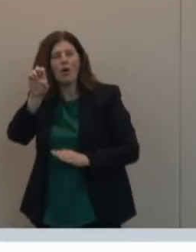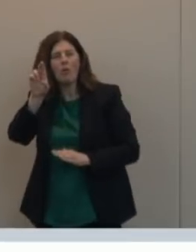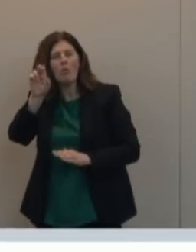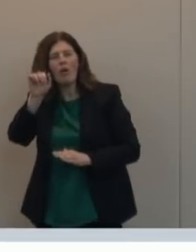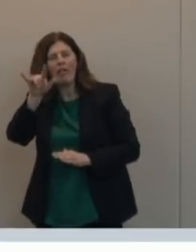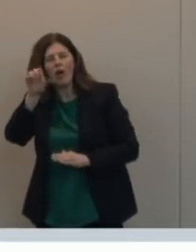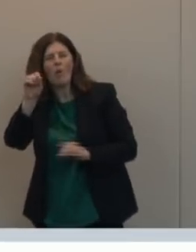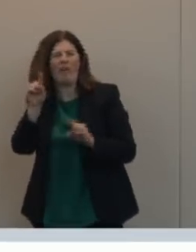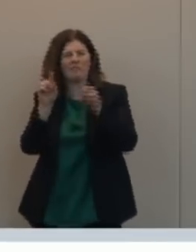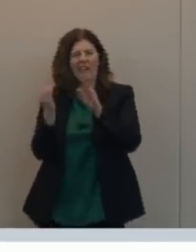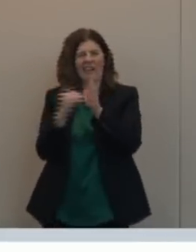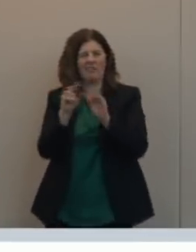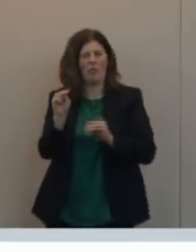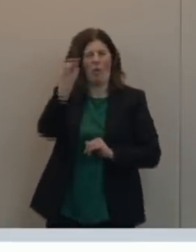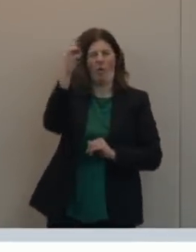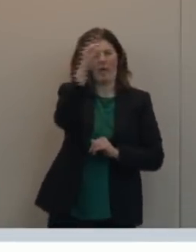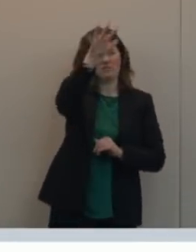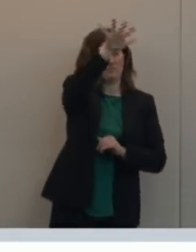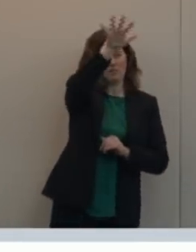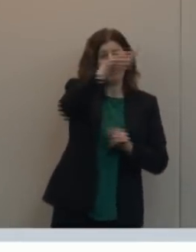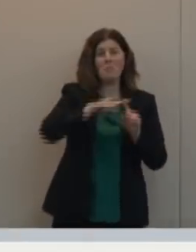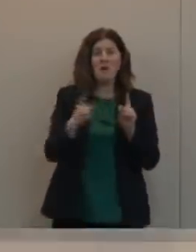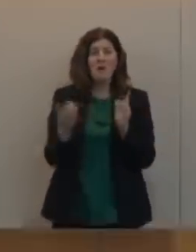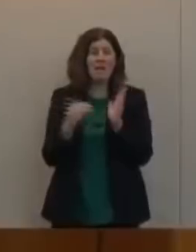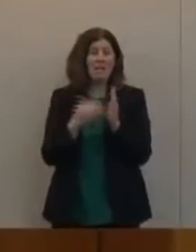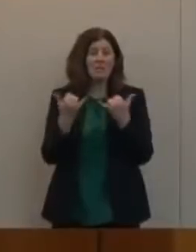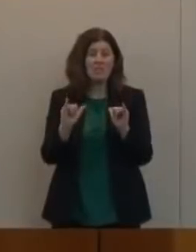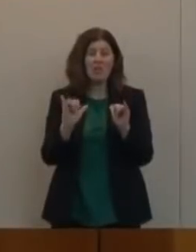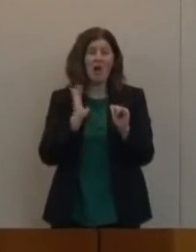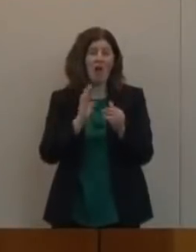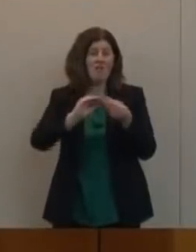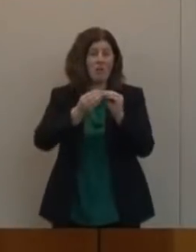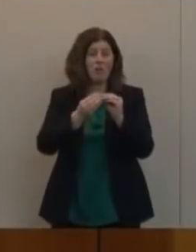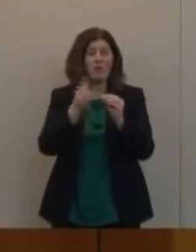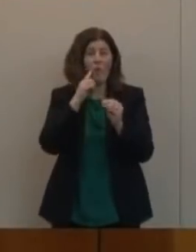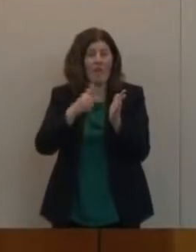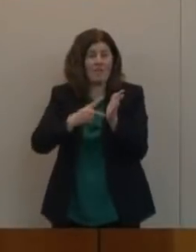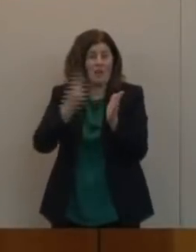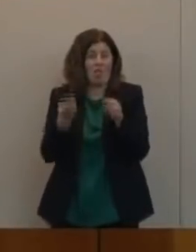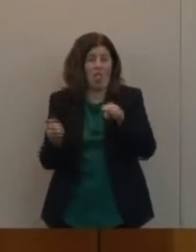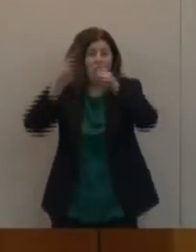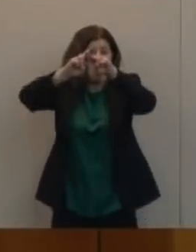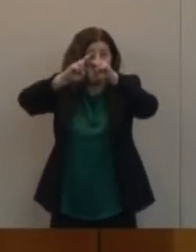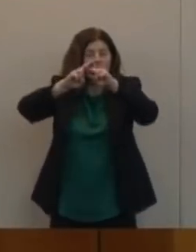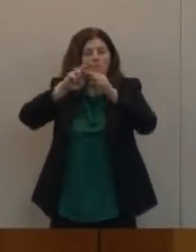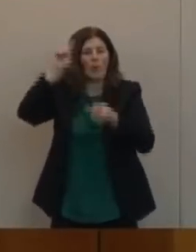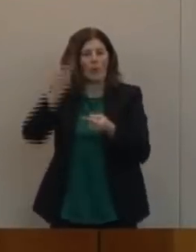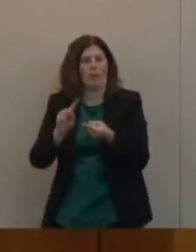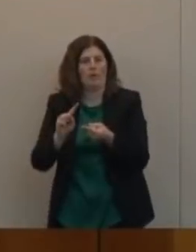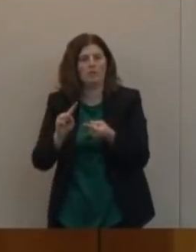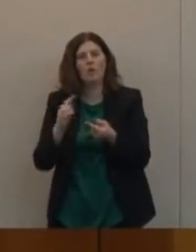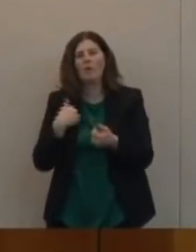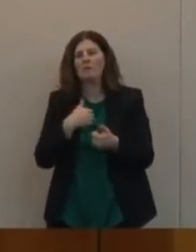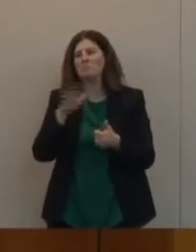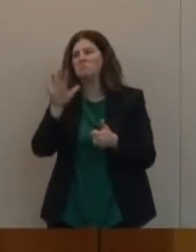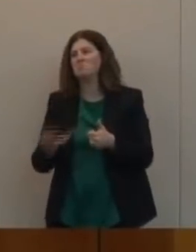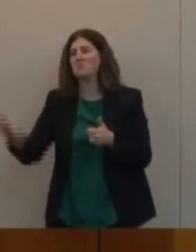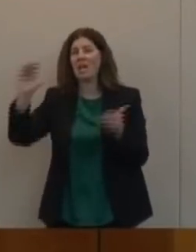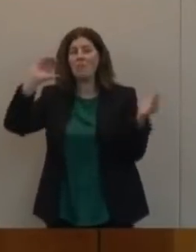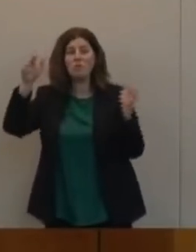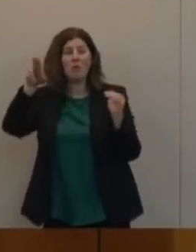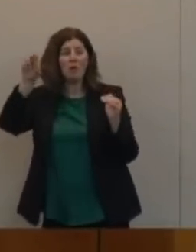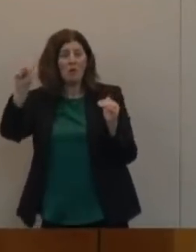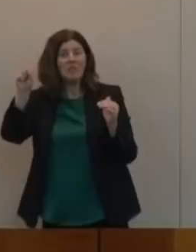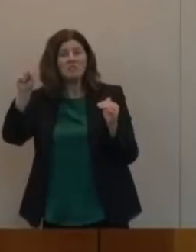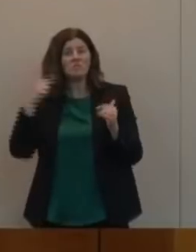state. But nonetheless, we're way better off with a doubling time where it is, and it's one of the better ones in the United States right